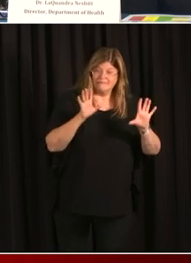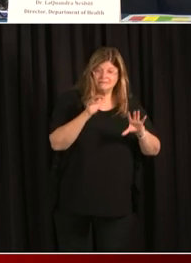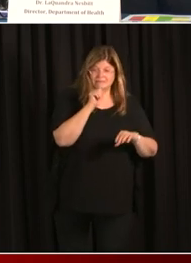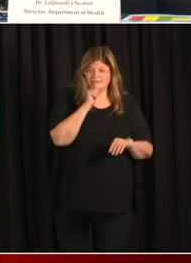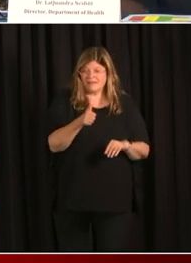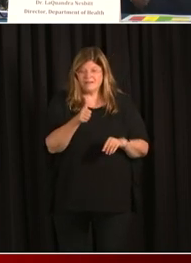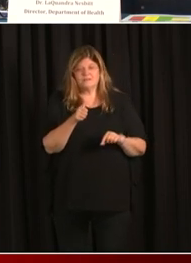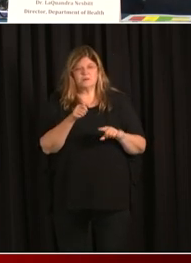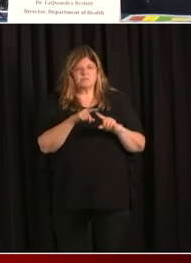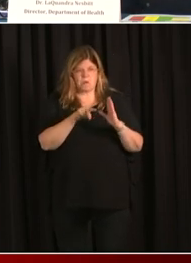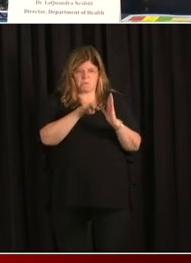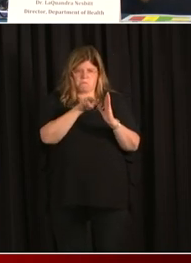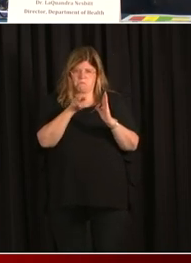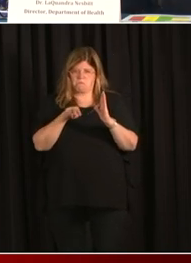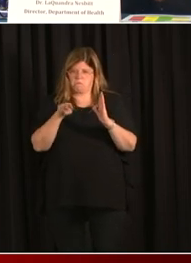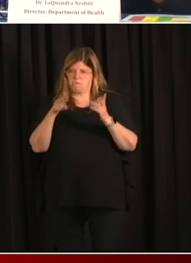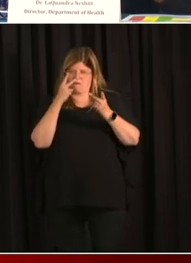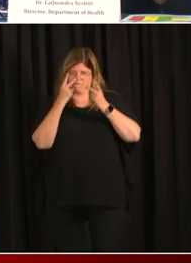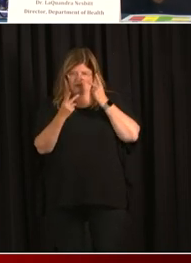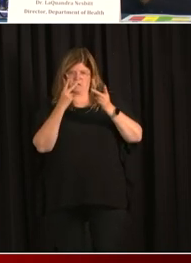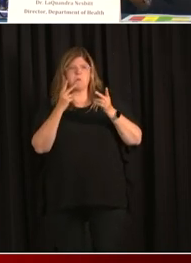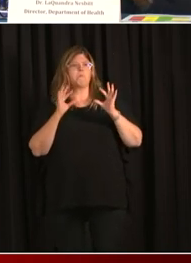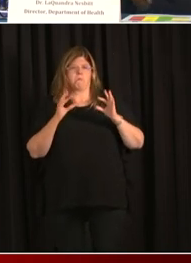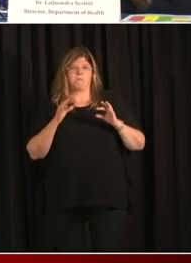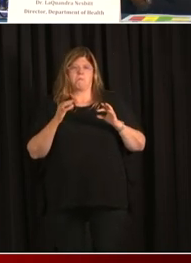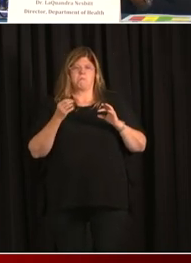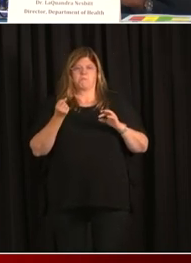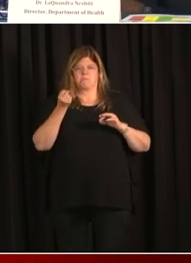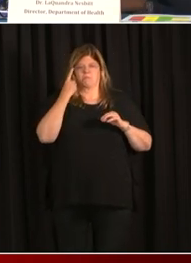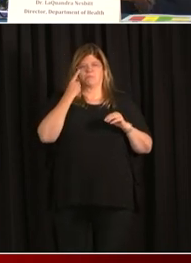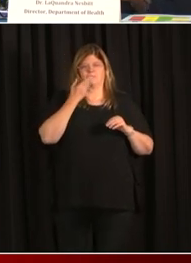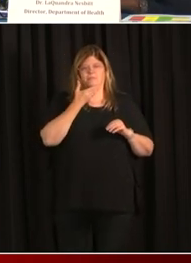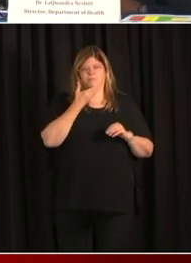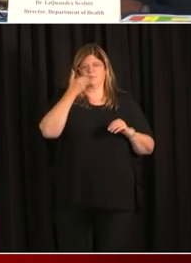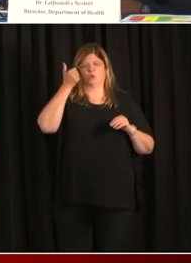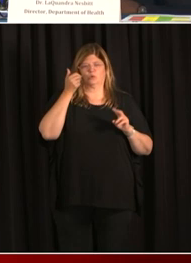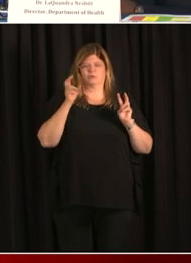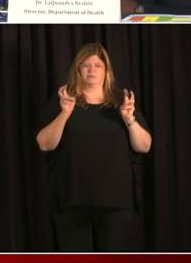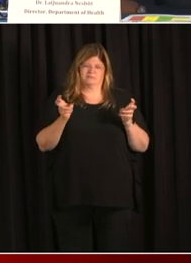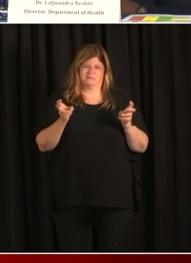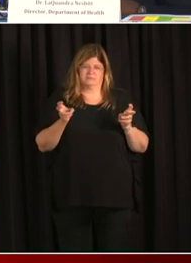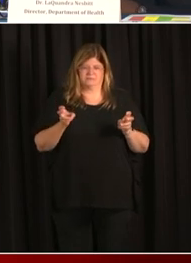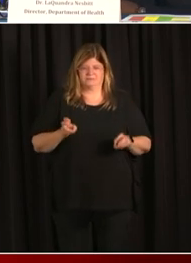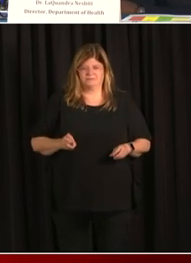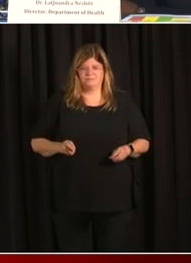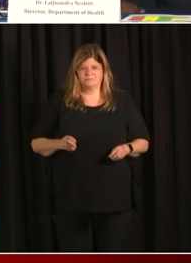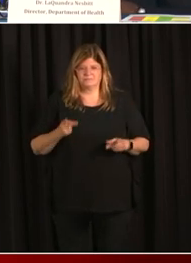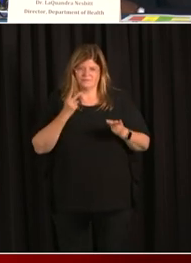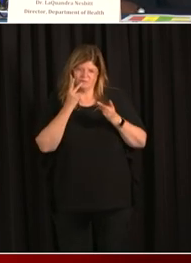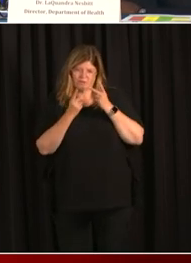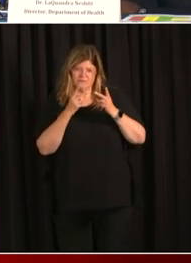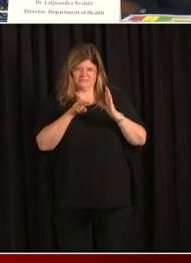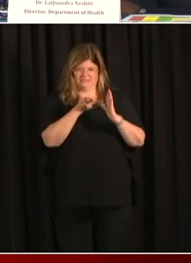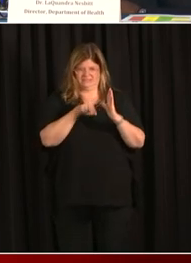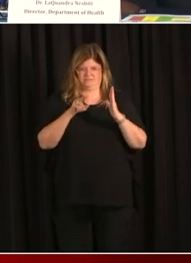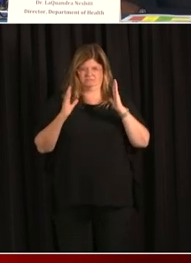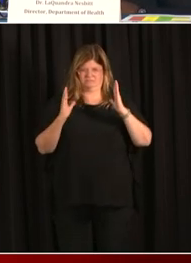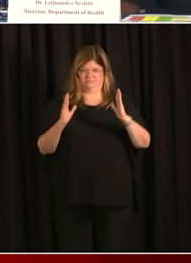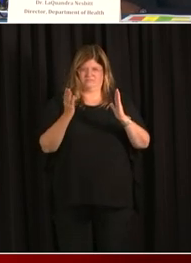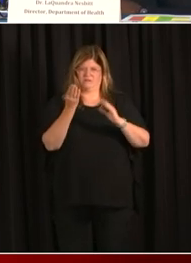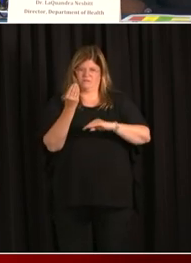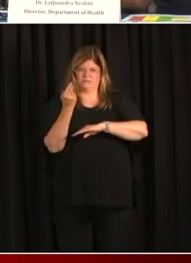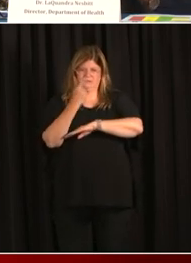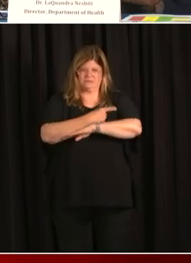cues. So knowing that's one of the community spread metrics, if it's moving in the right direction for